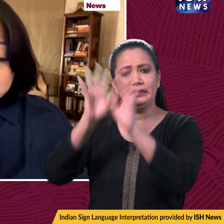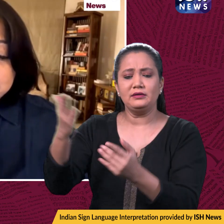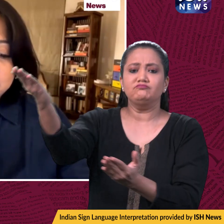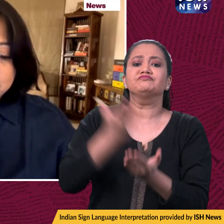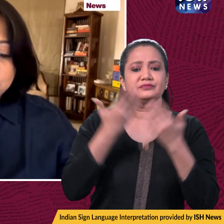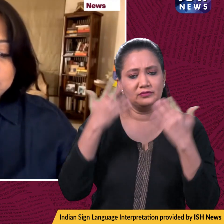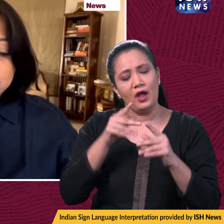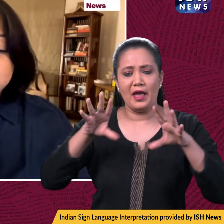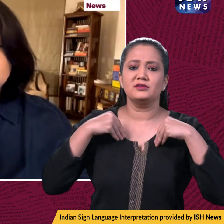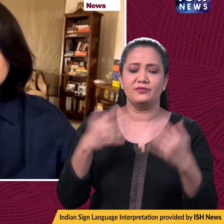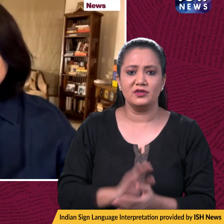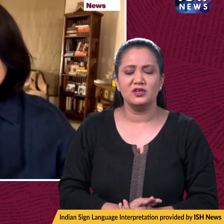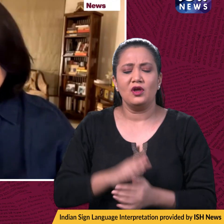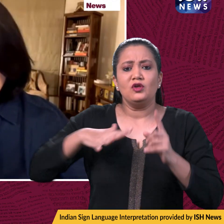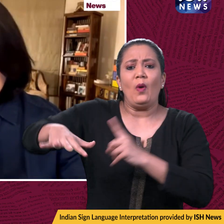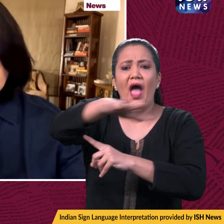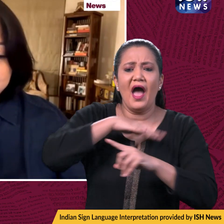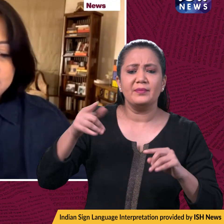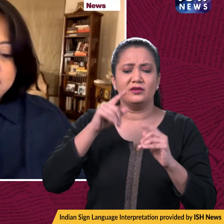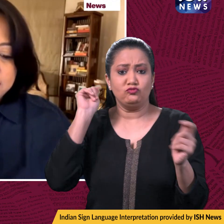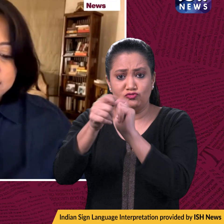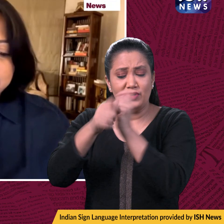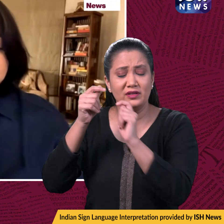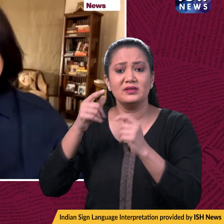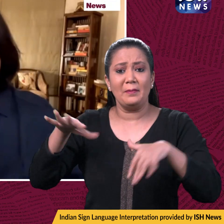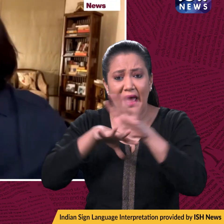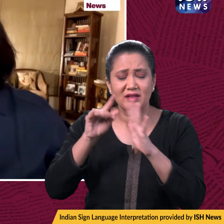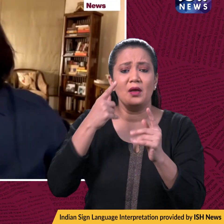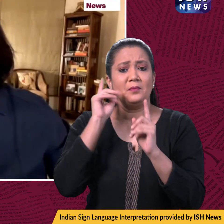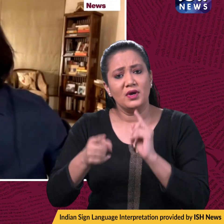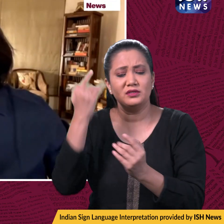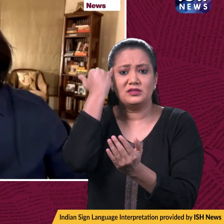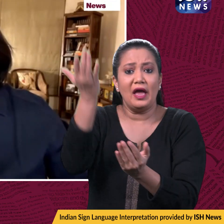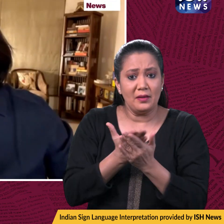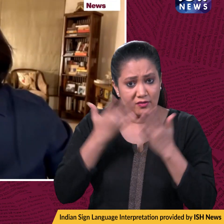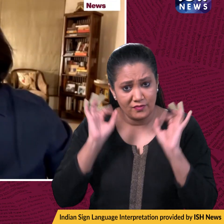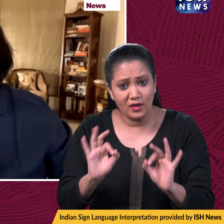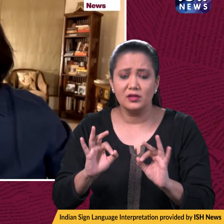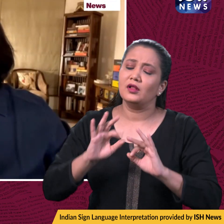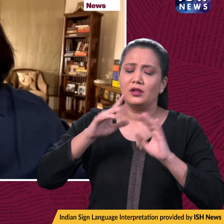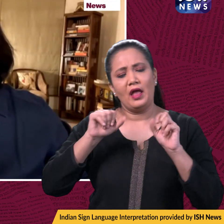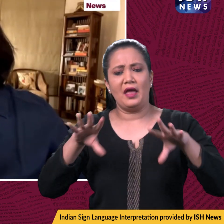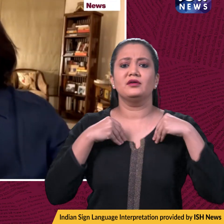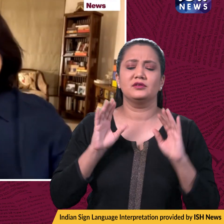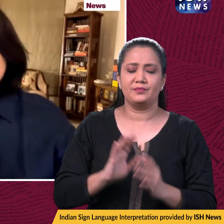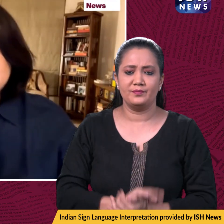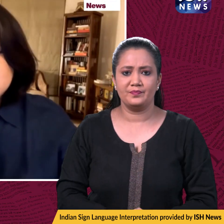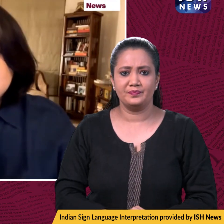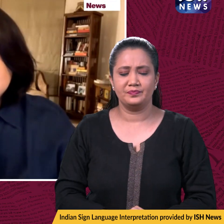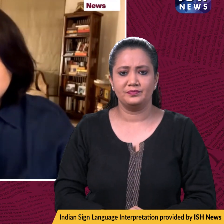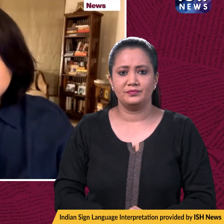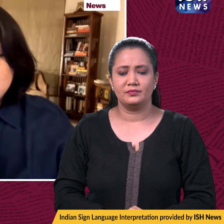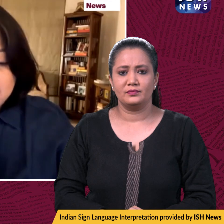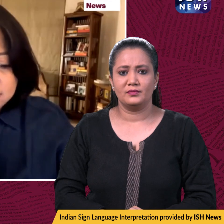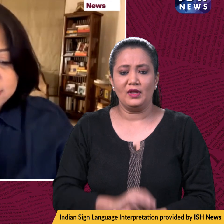ensure remedial measures are taken in the interest of the environment and recommendations of the committee are implemented as the project goes ahead. Remember, this